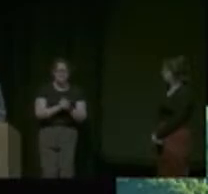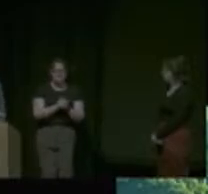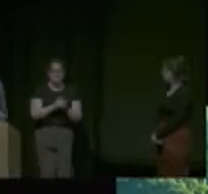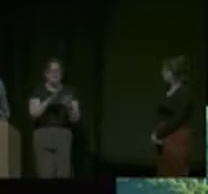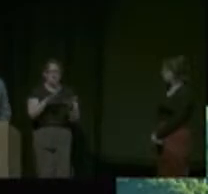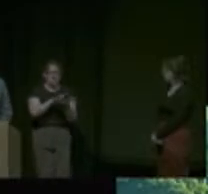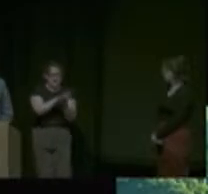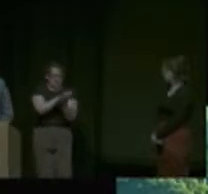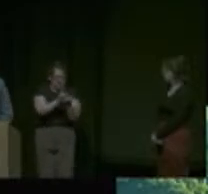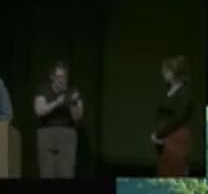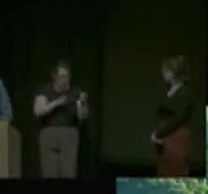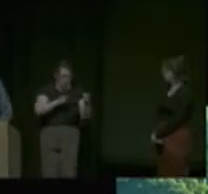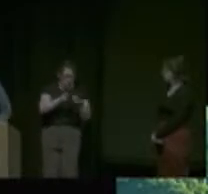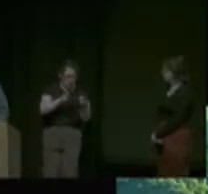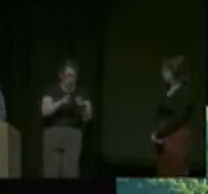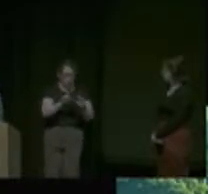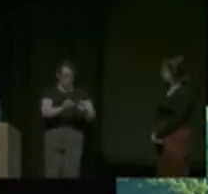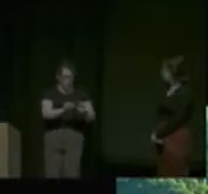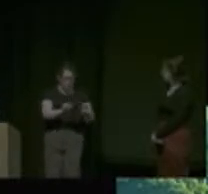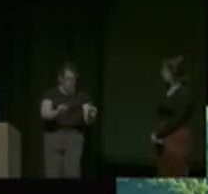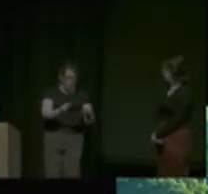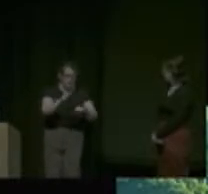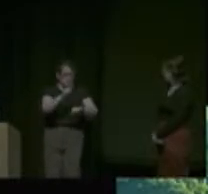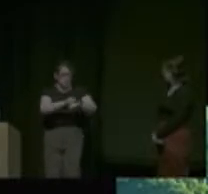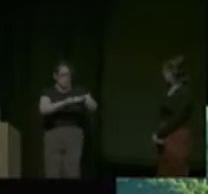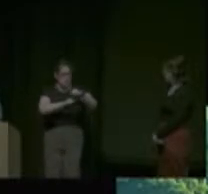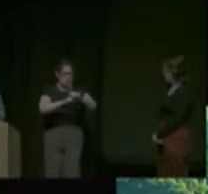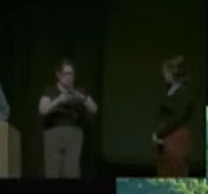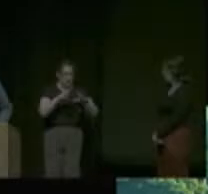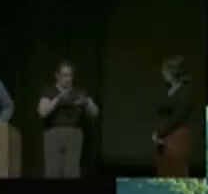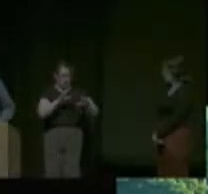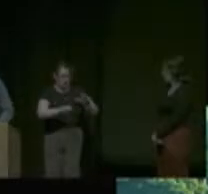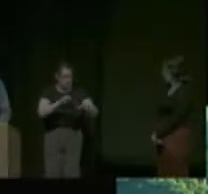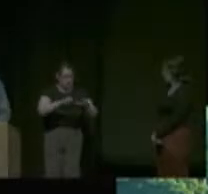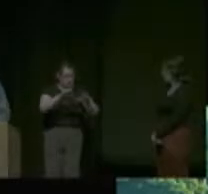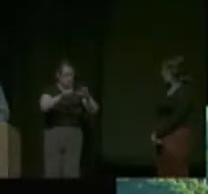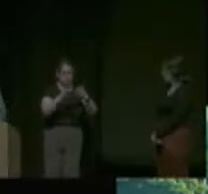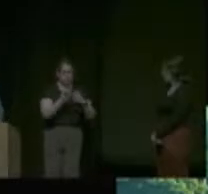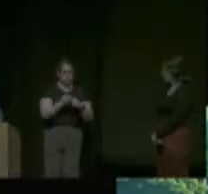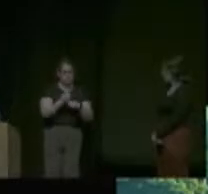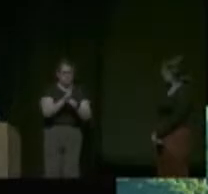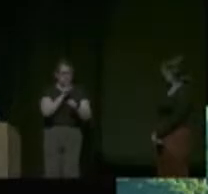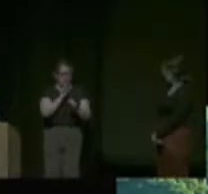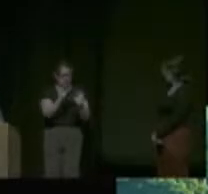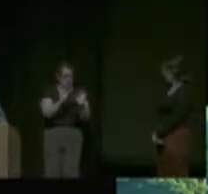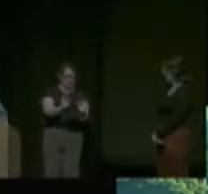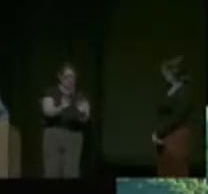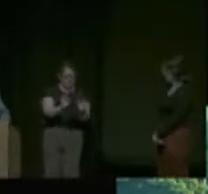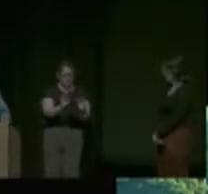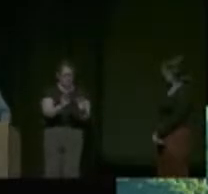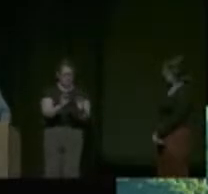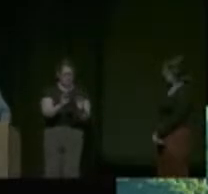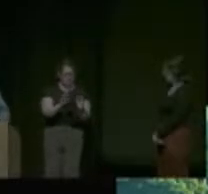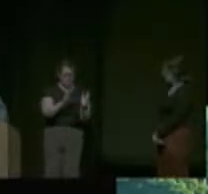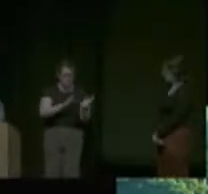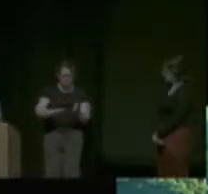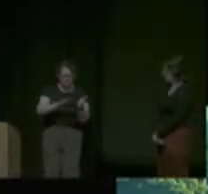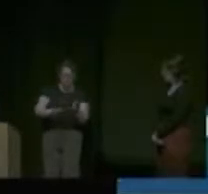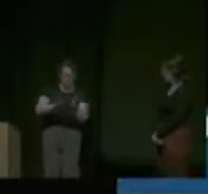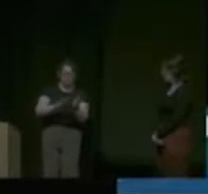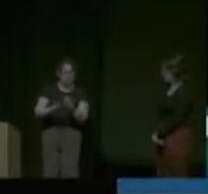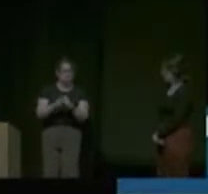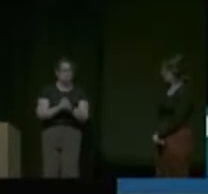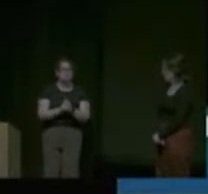control matting, some stone, all that kind of stuff goes into this to make sure it's a good product in the end,